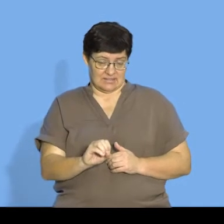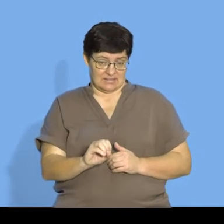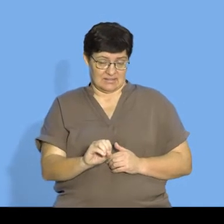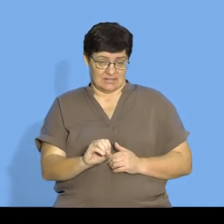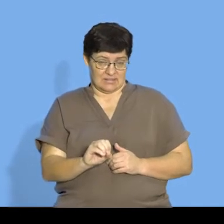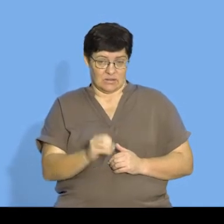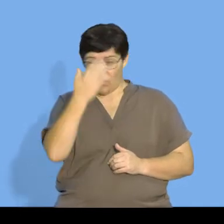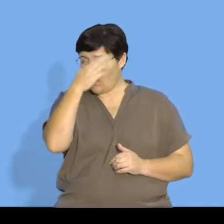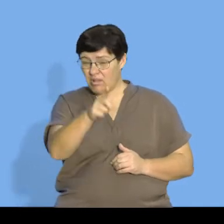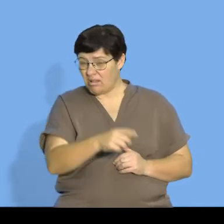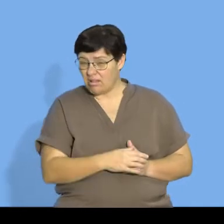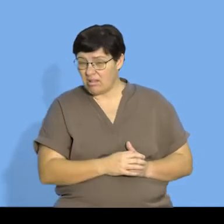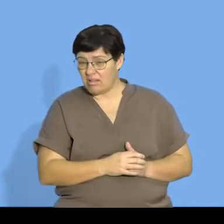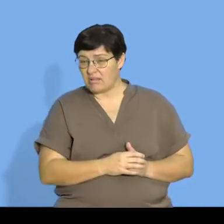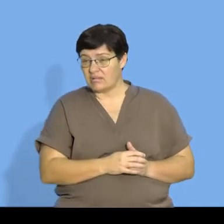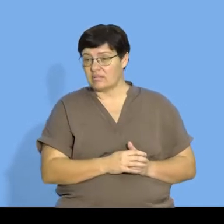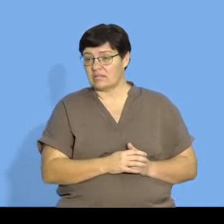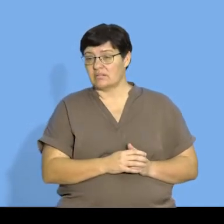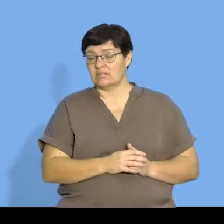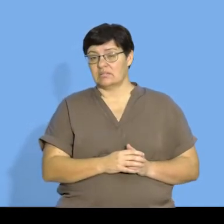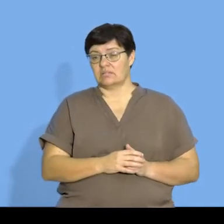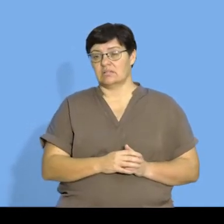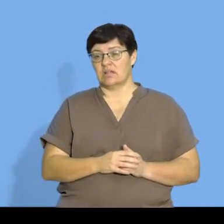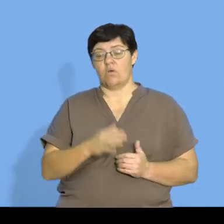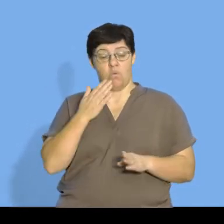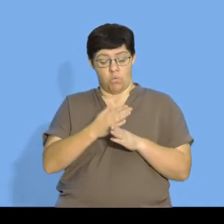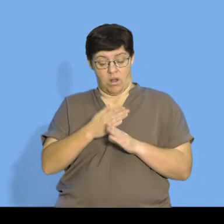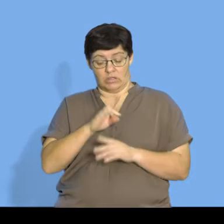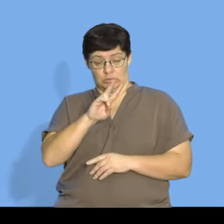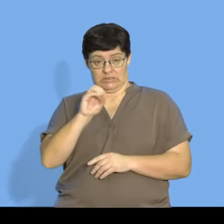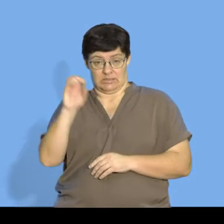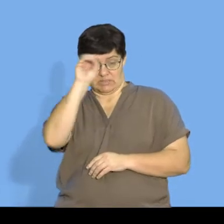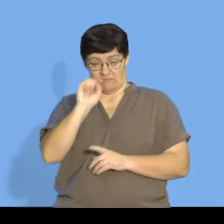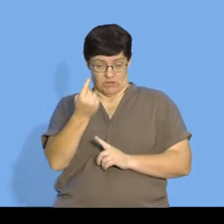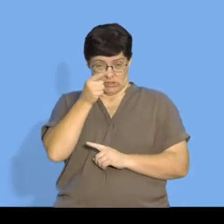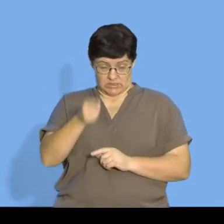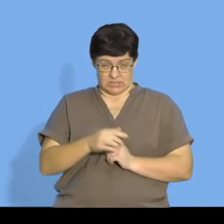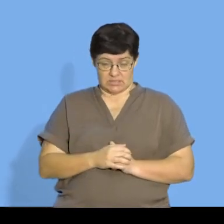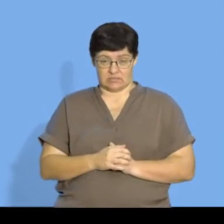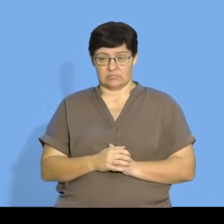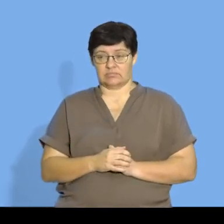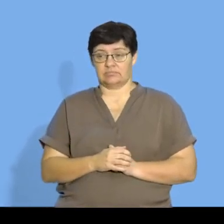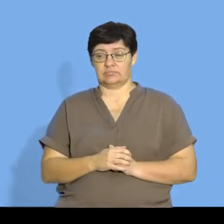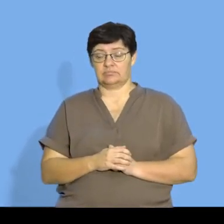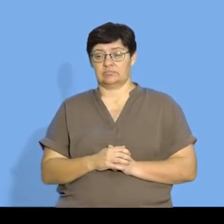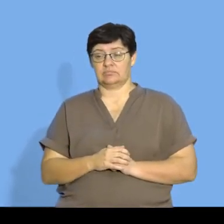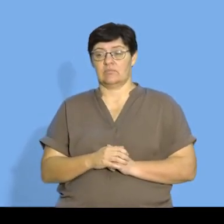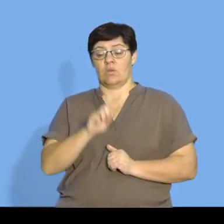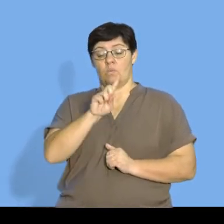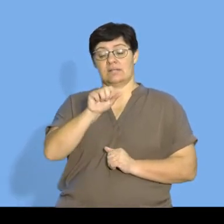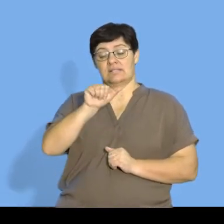Okay, now what do we know? We know that we're working with the 20%. Let's do that. So we